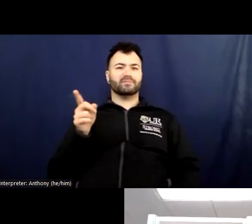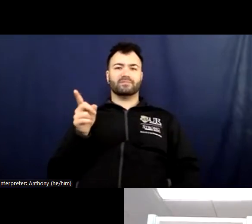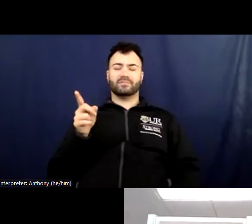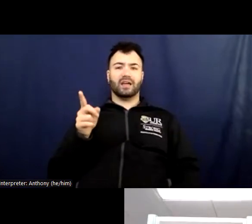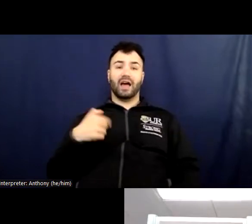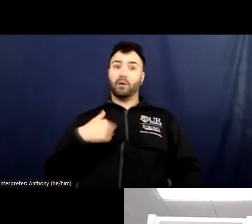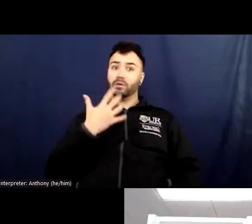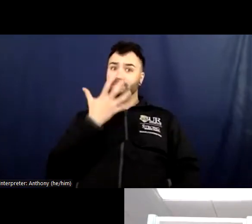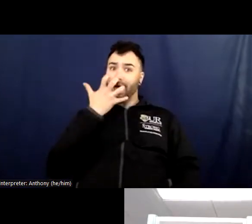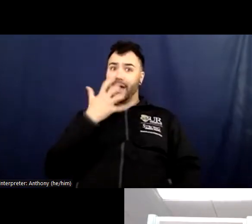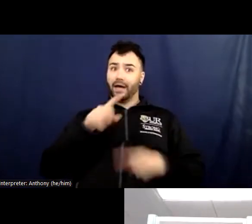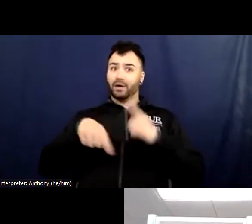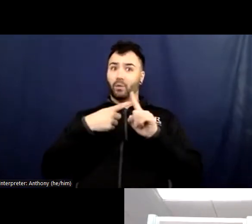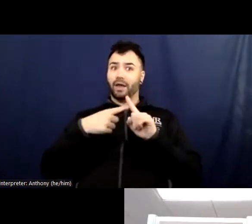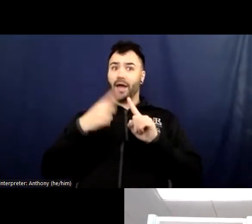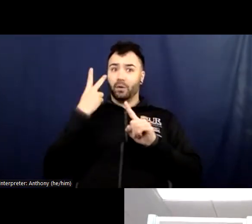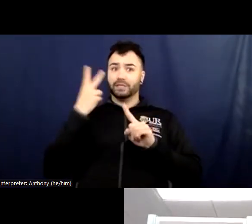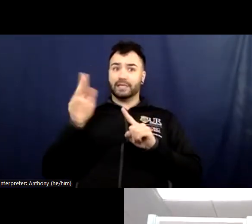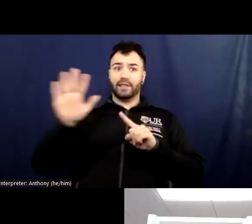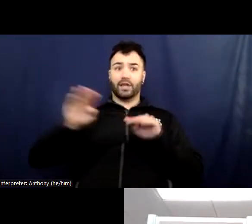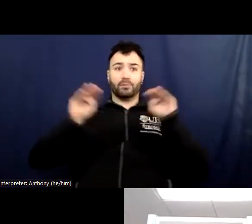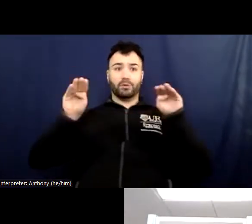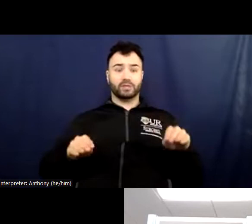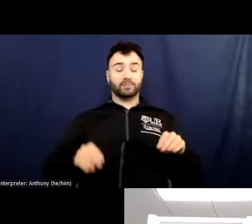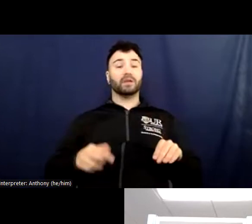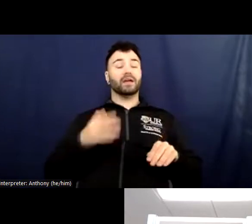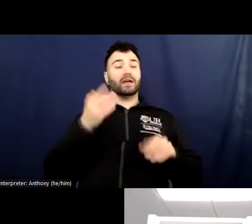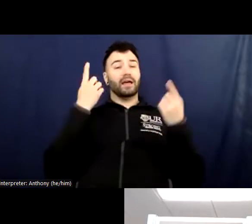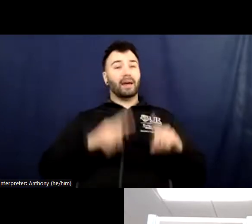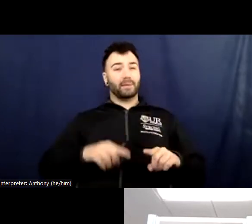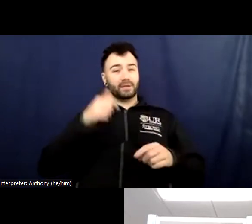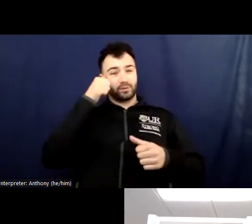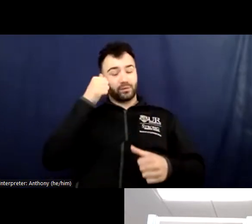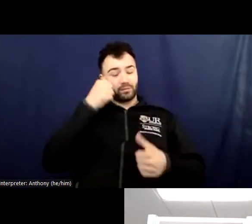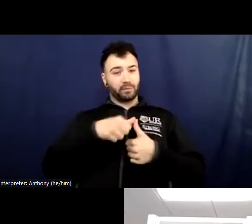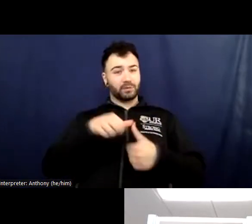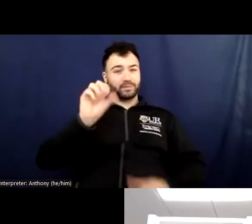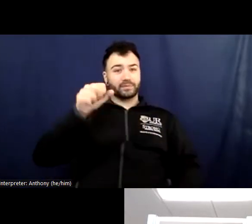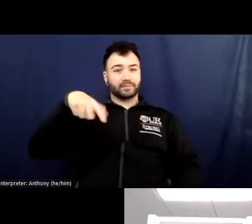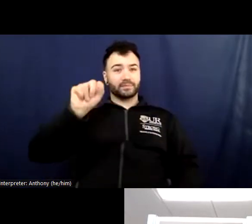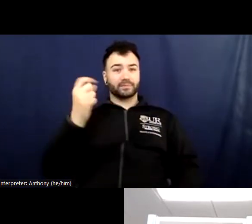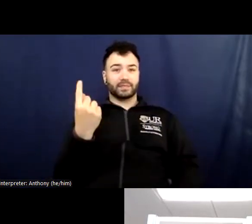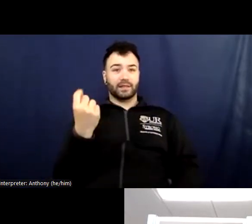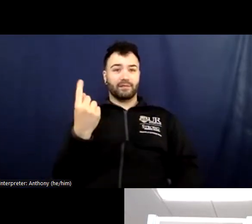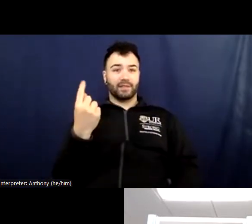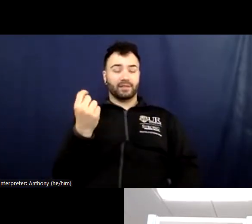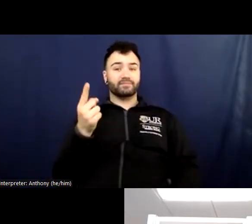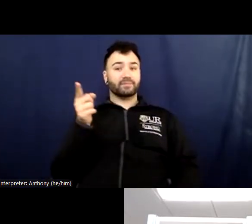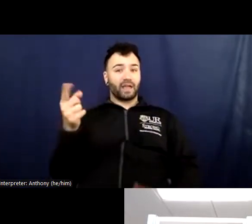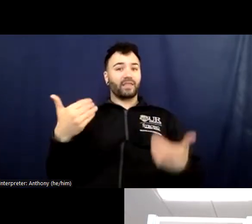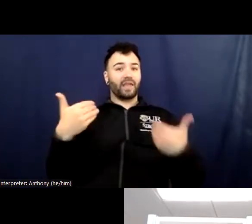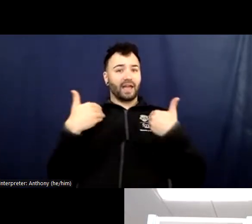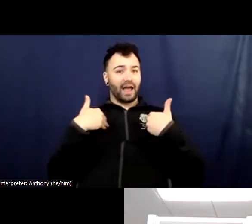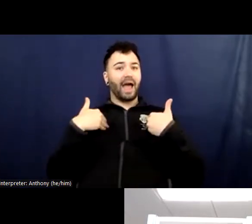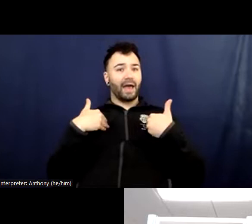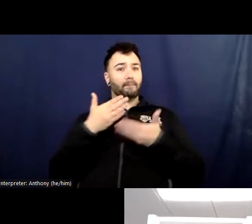got me angry to the point of writing a letter. They had remnants of the World Trade Centers in the museum. And I